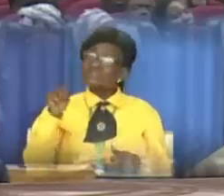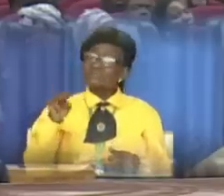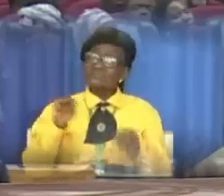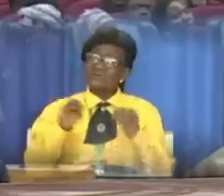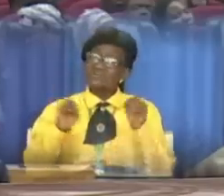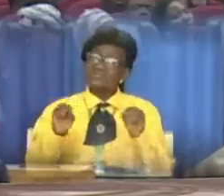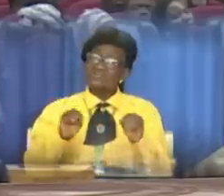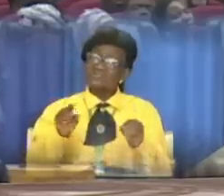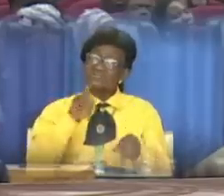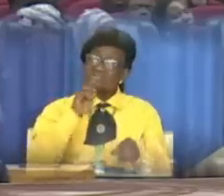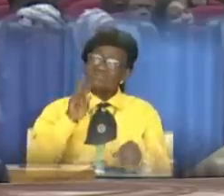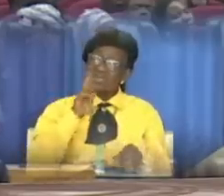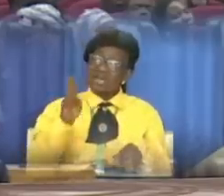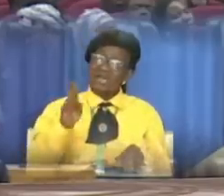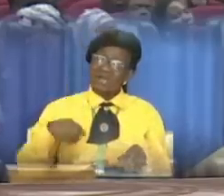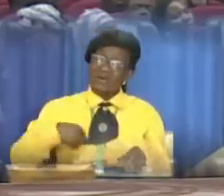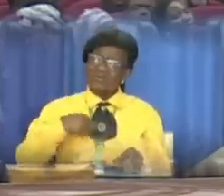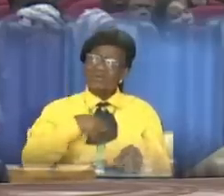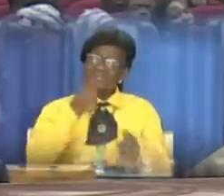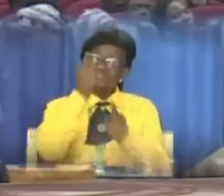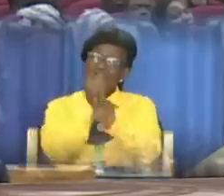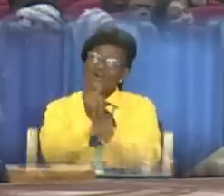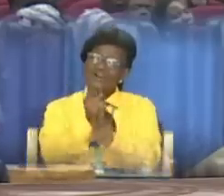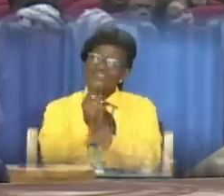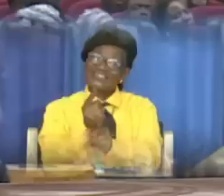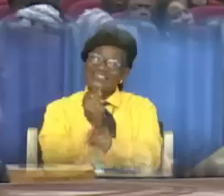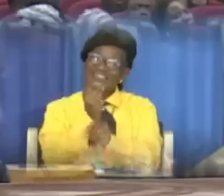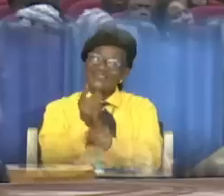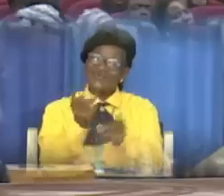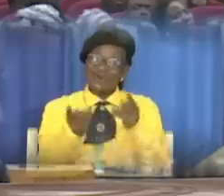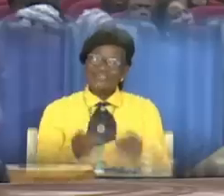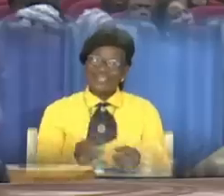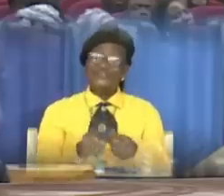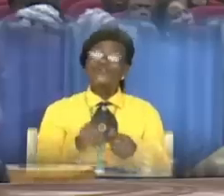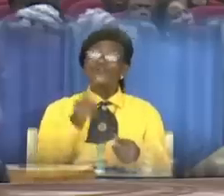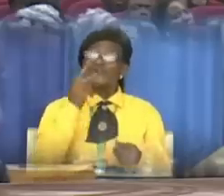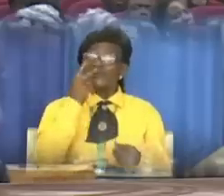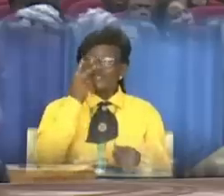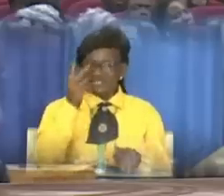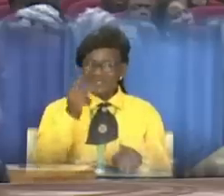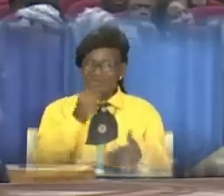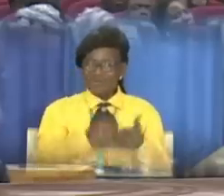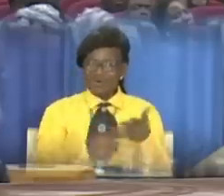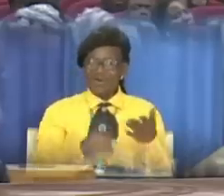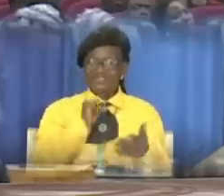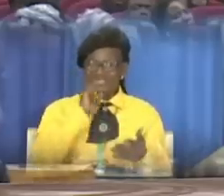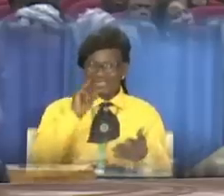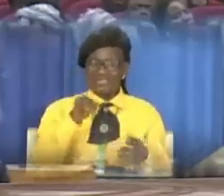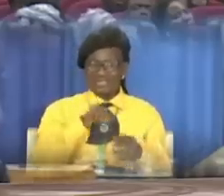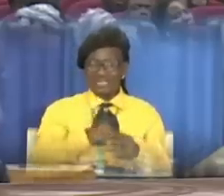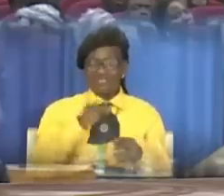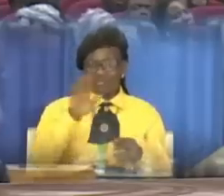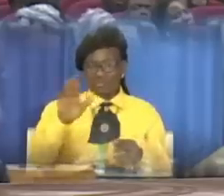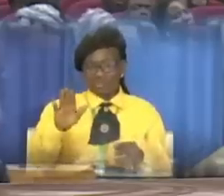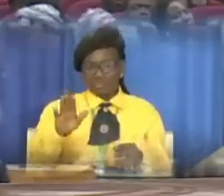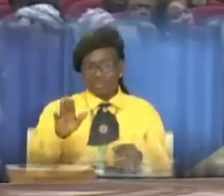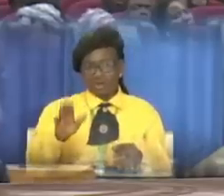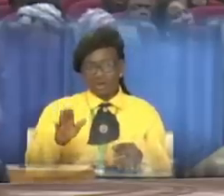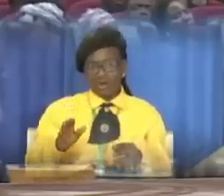of the envelopes had tight, some of the envelope had false